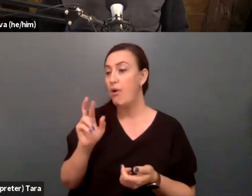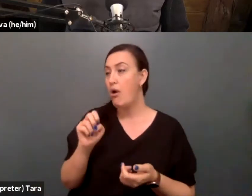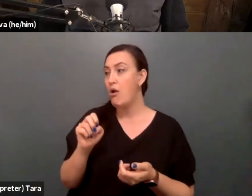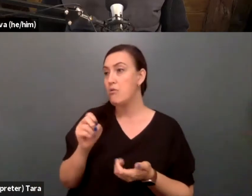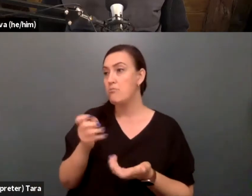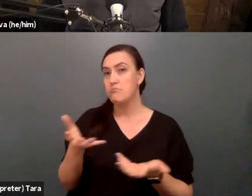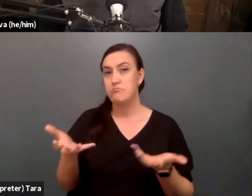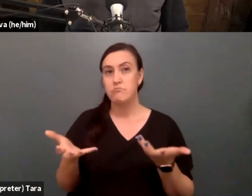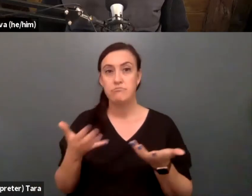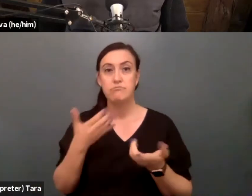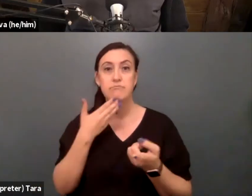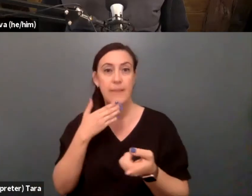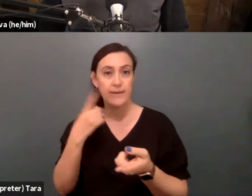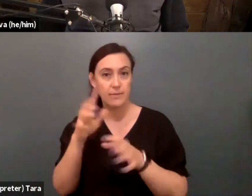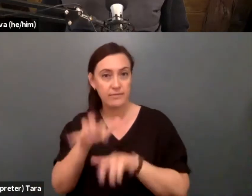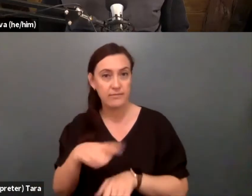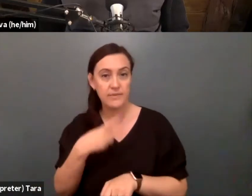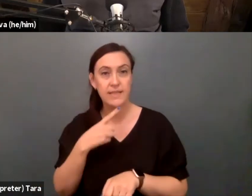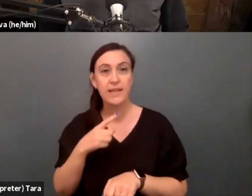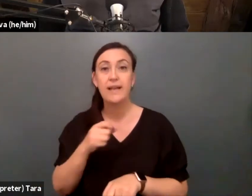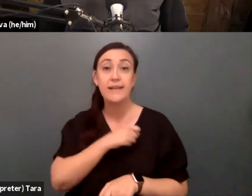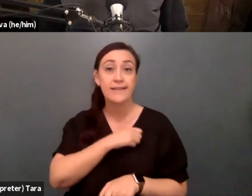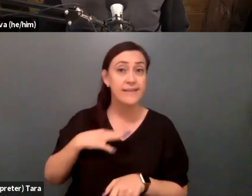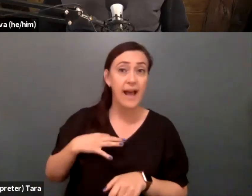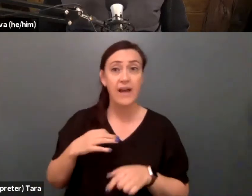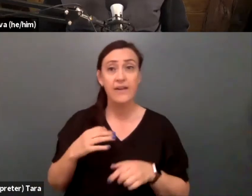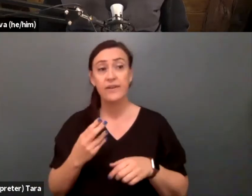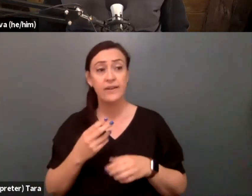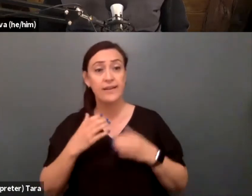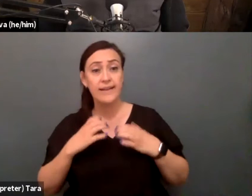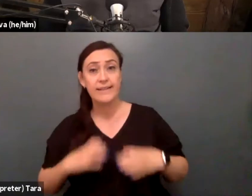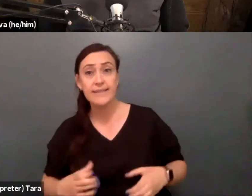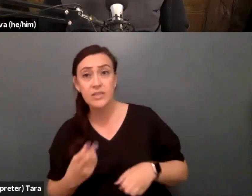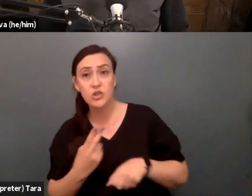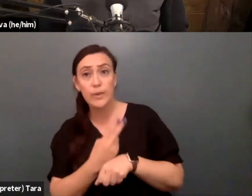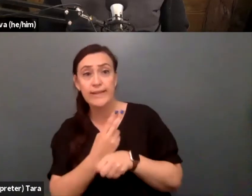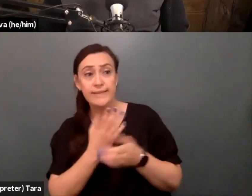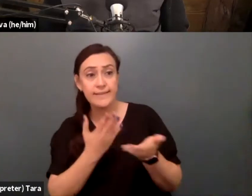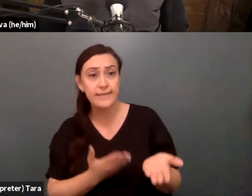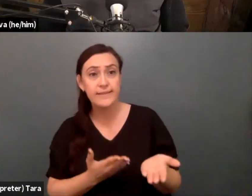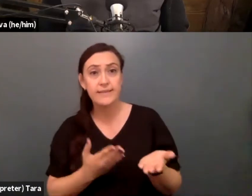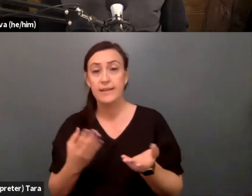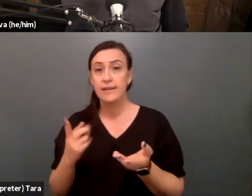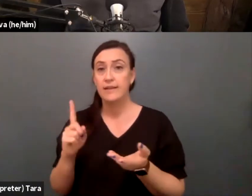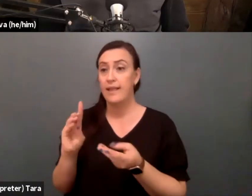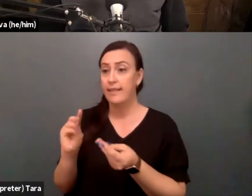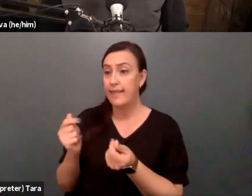thank you, Vashai, even staff and constituents land. And